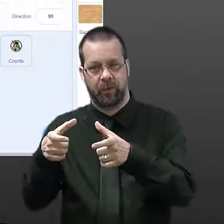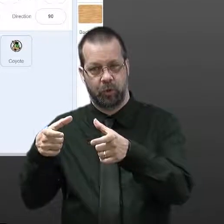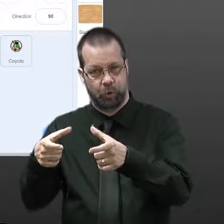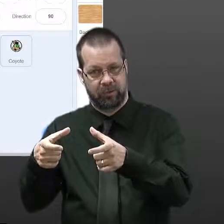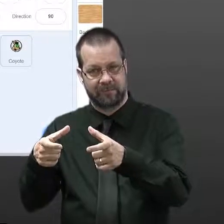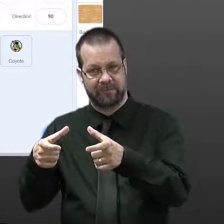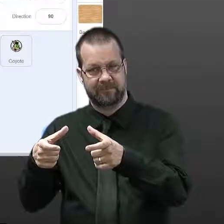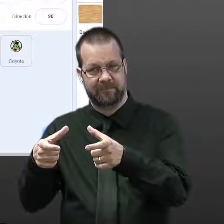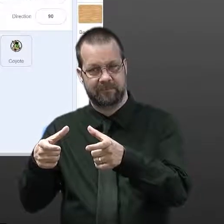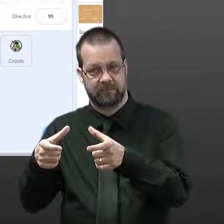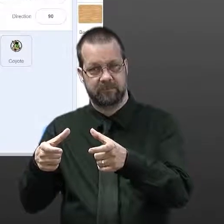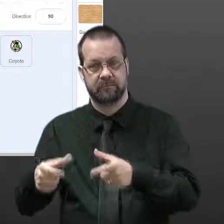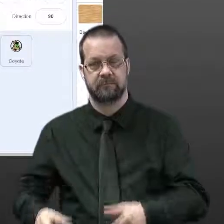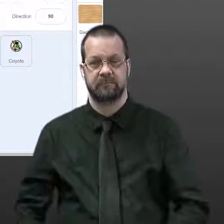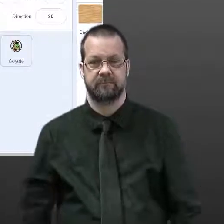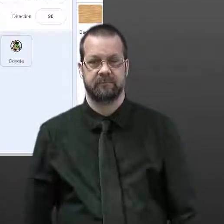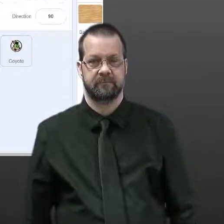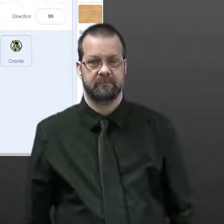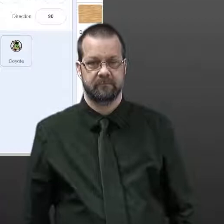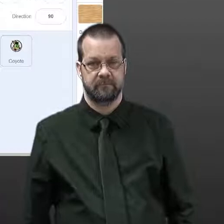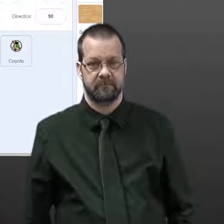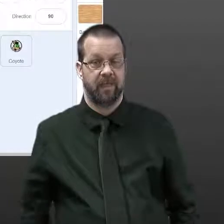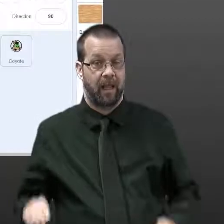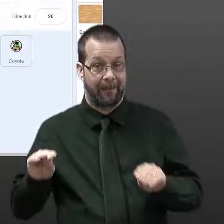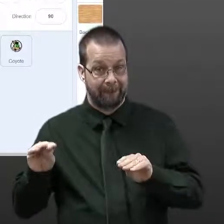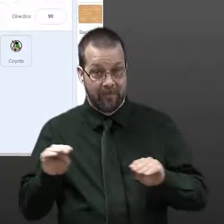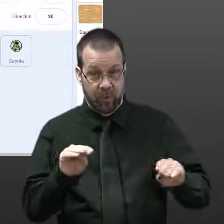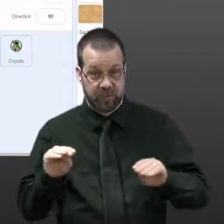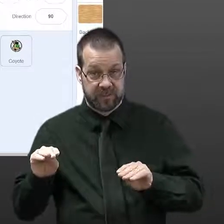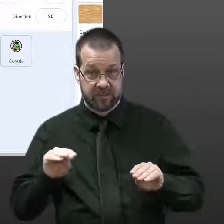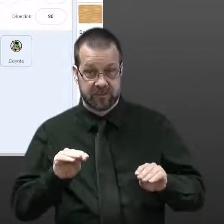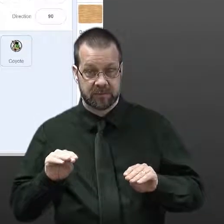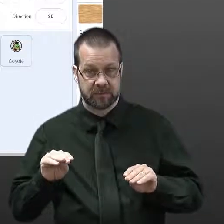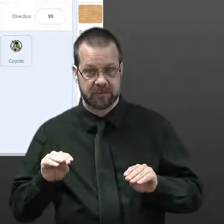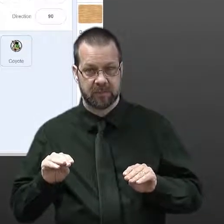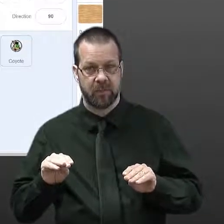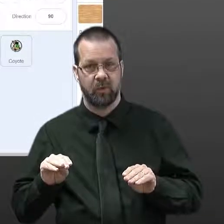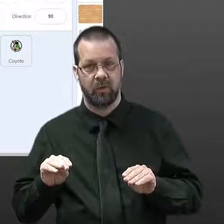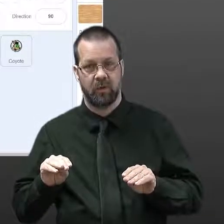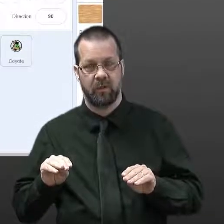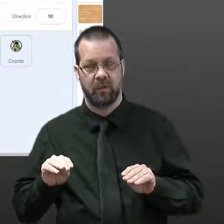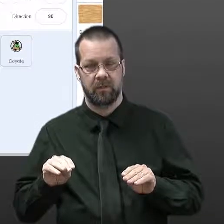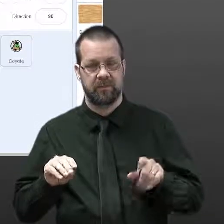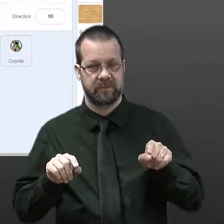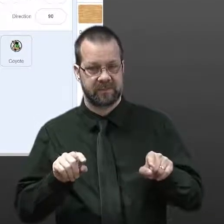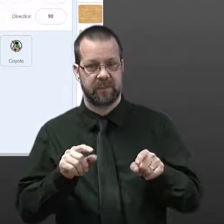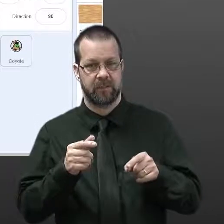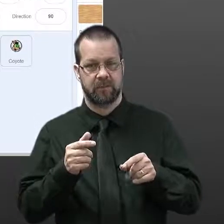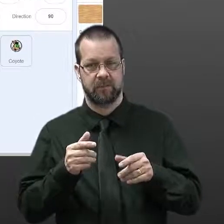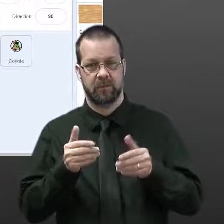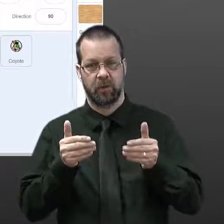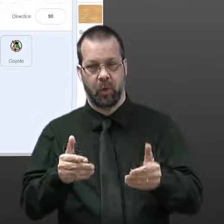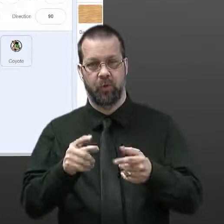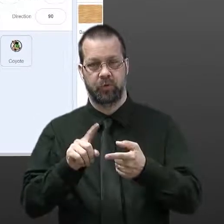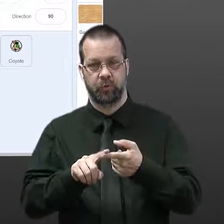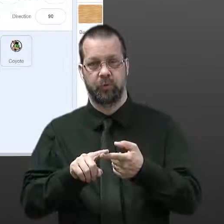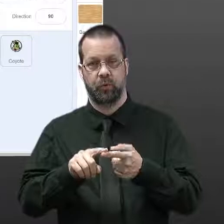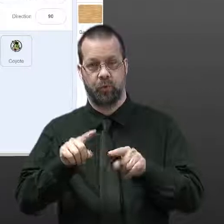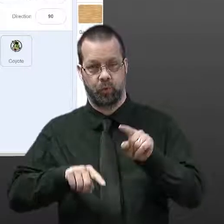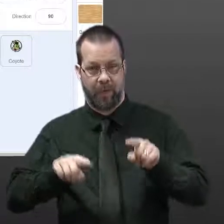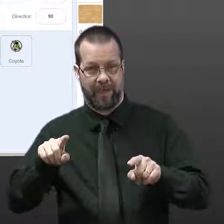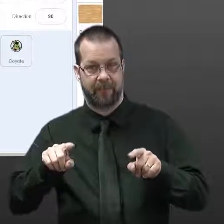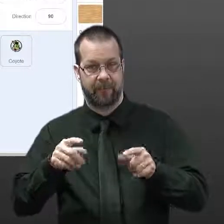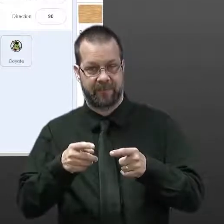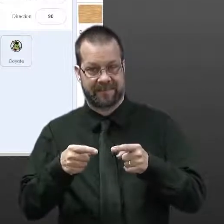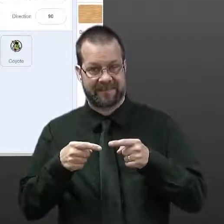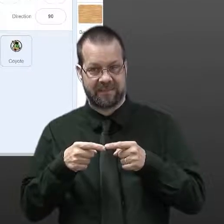animation with our hoop. The next thing we'll do is in motion, we will grab the block that says go to random